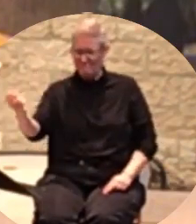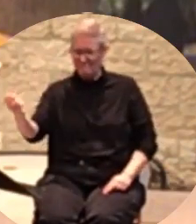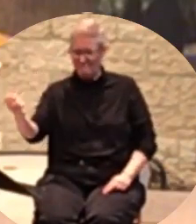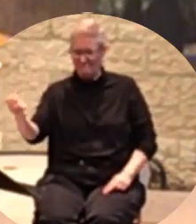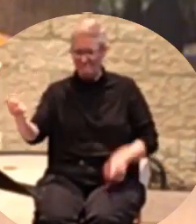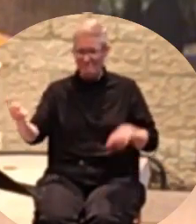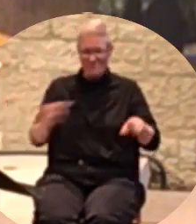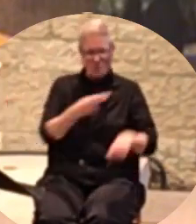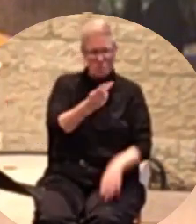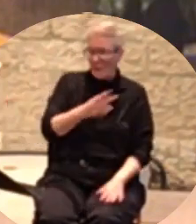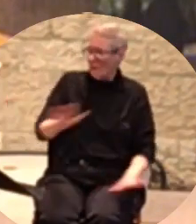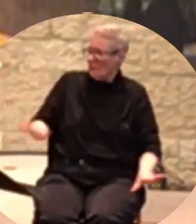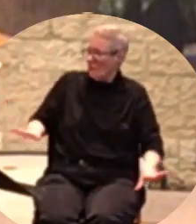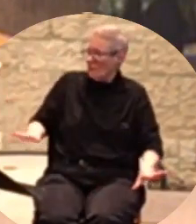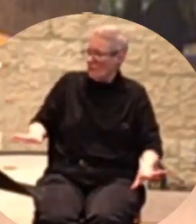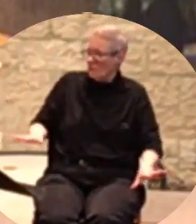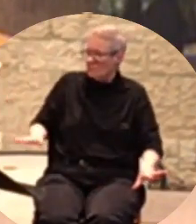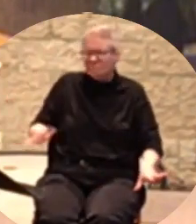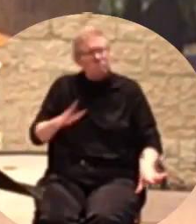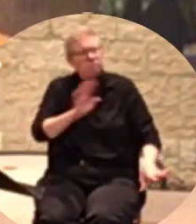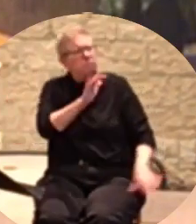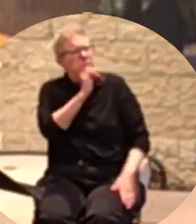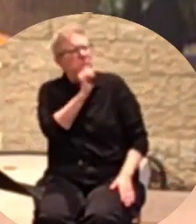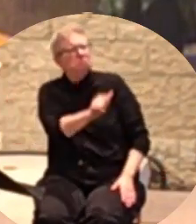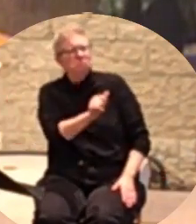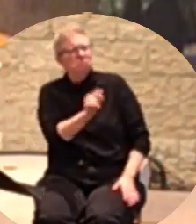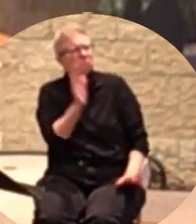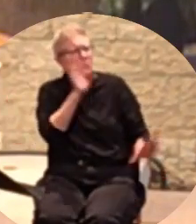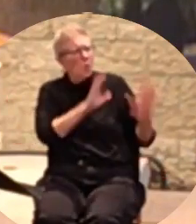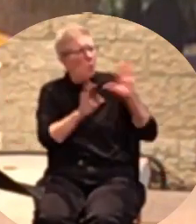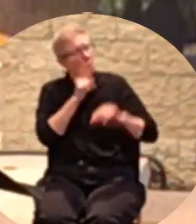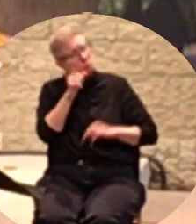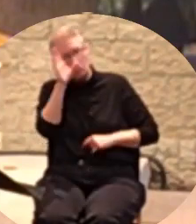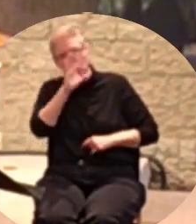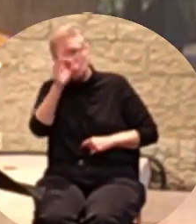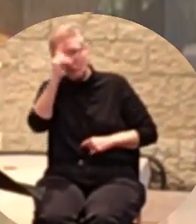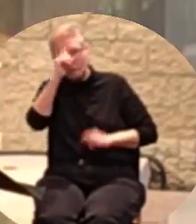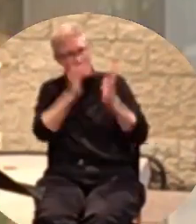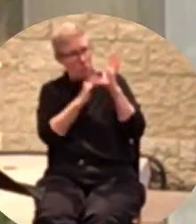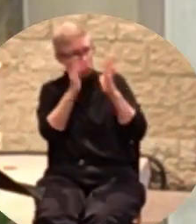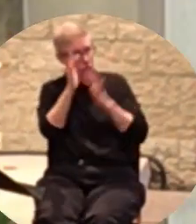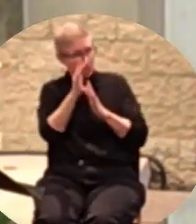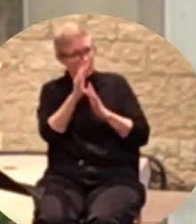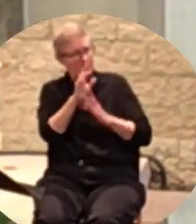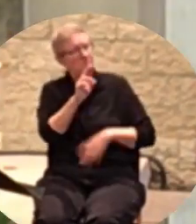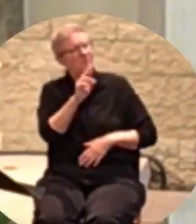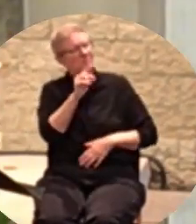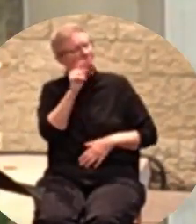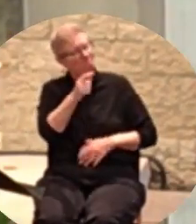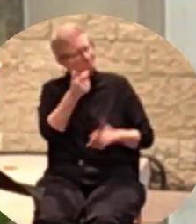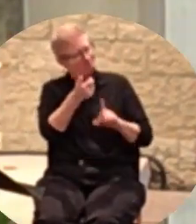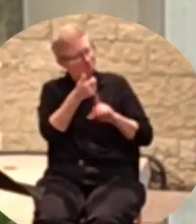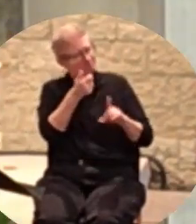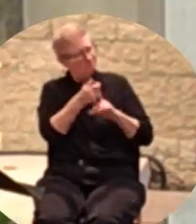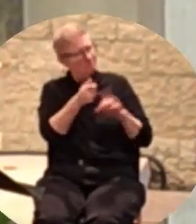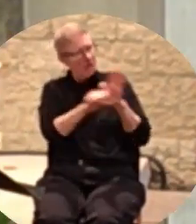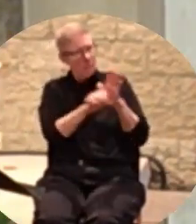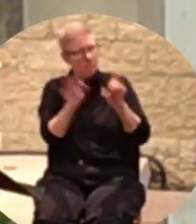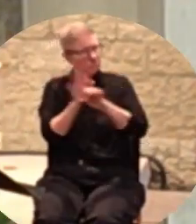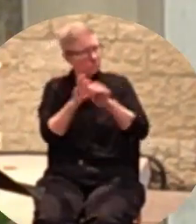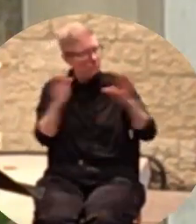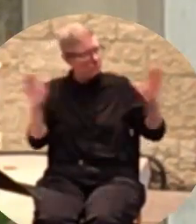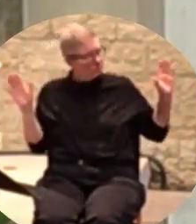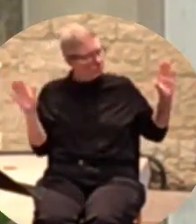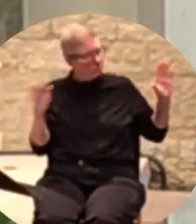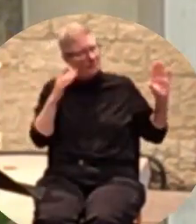be alarmed. You're looking for Jesus of Nazareth, who was crucified. He has been raised. He is